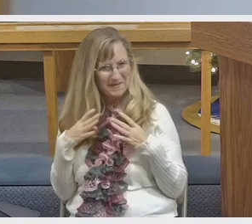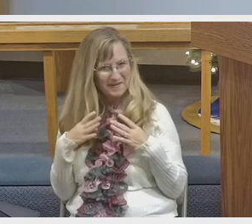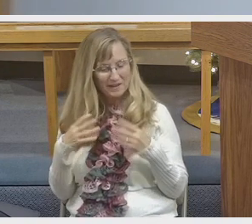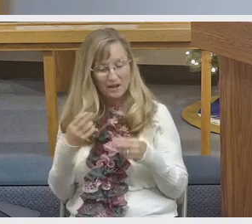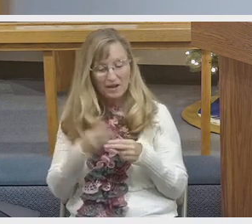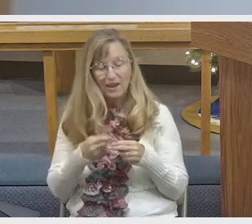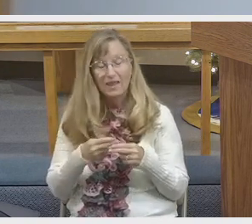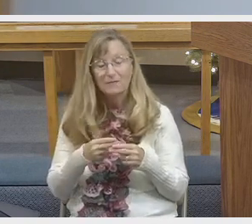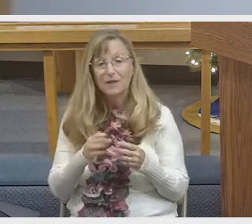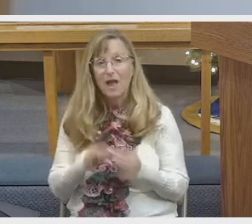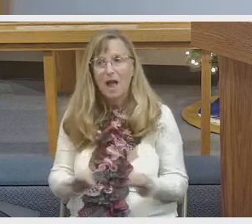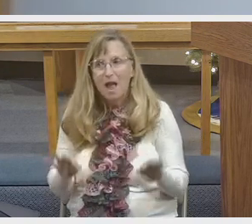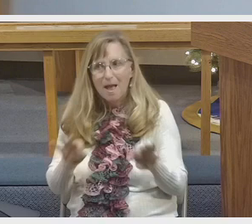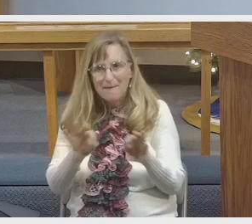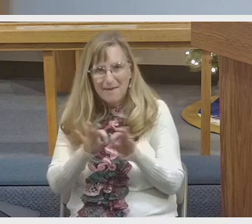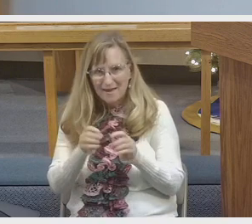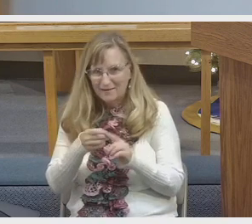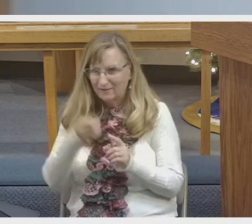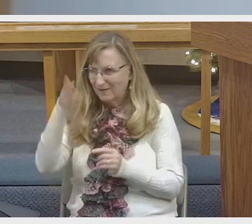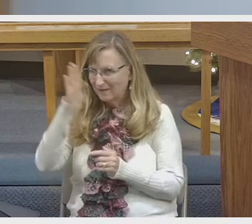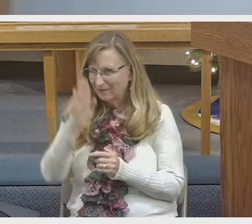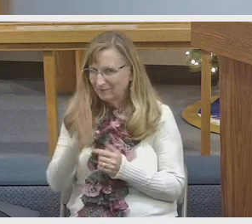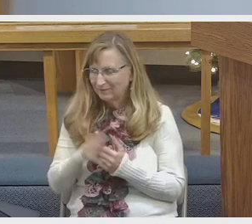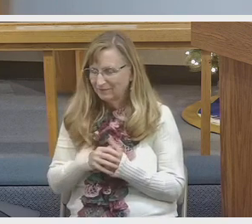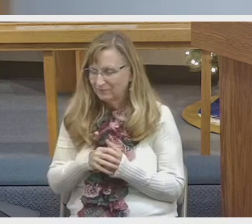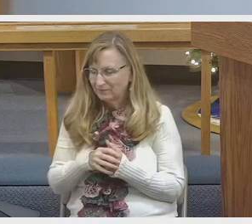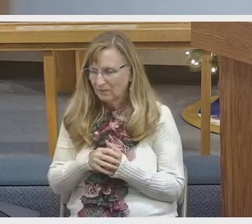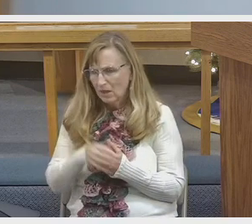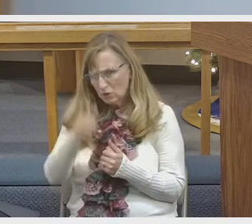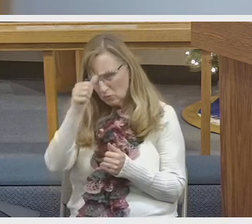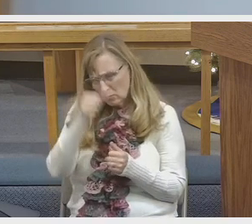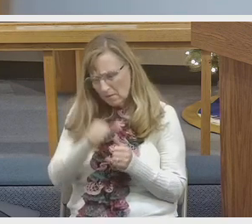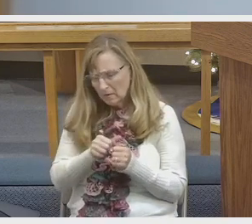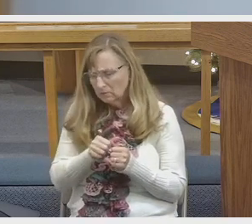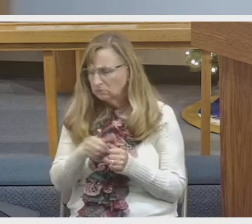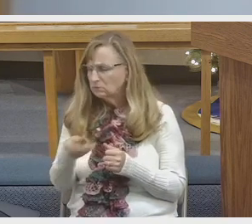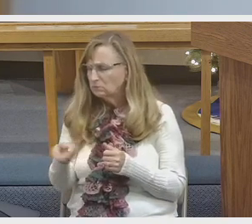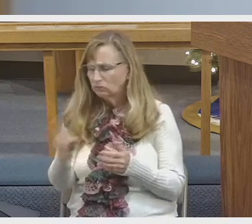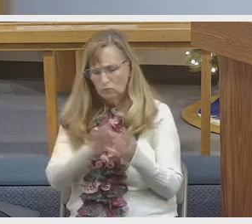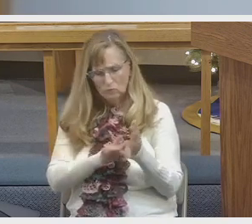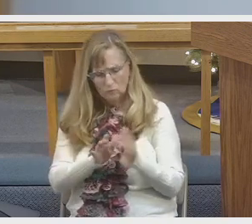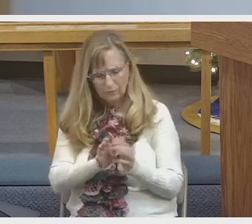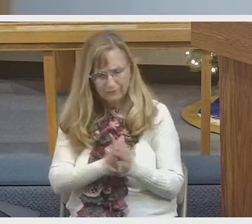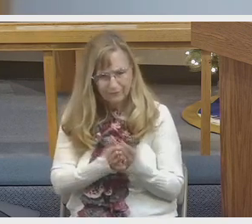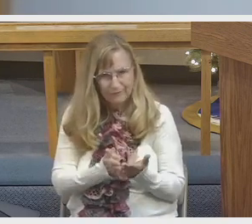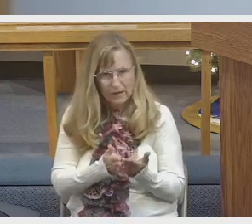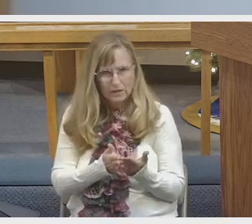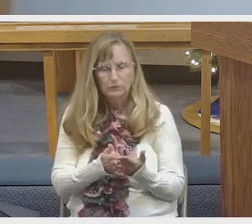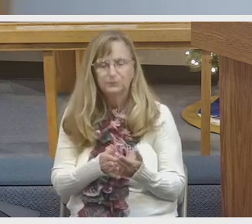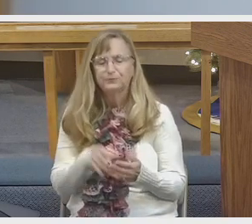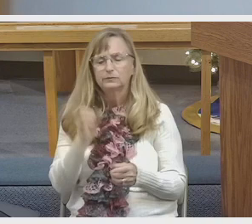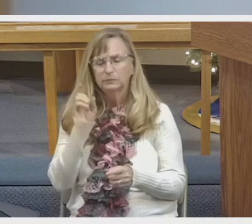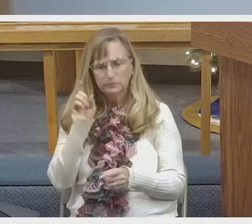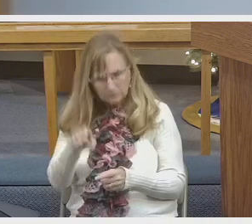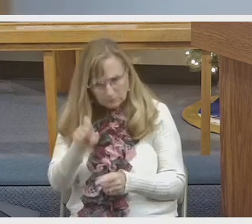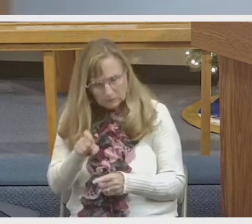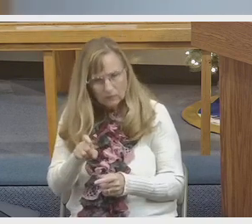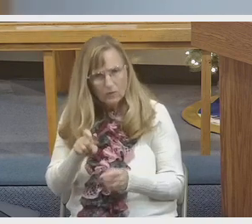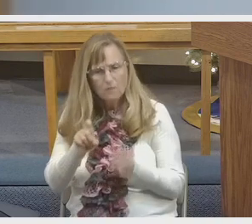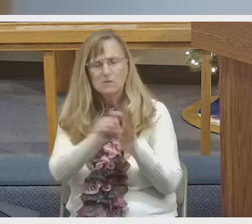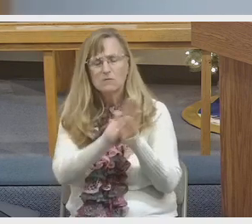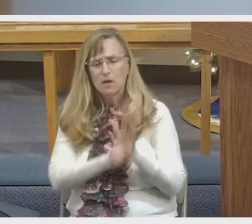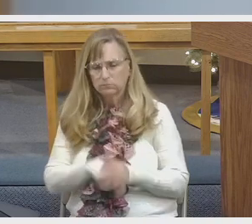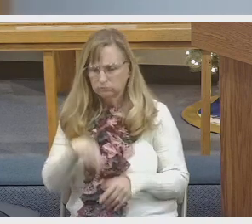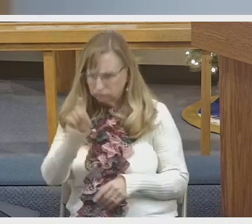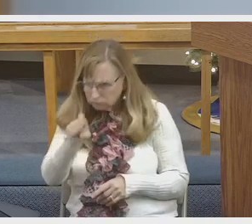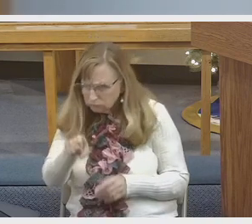Did you hear the repetition throughout the reading? Because it was required by the law, because it was required by the law, because it was